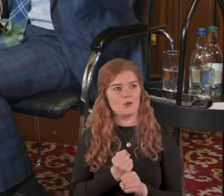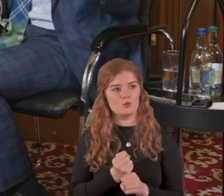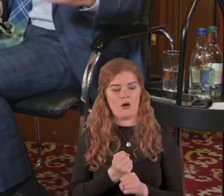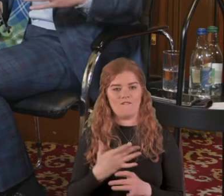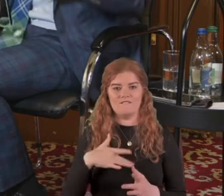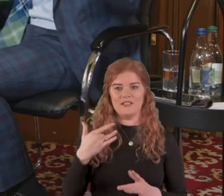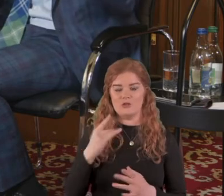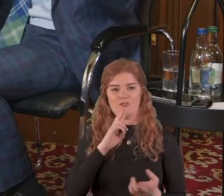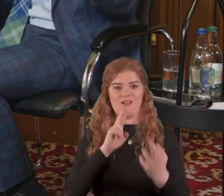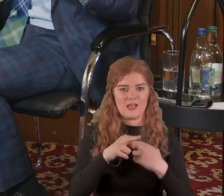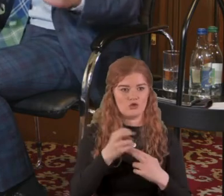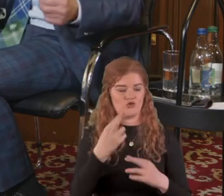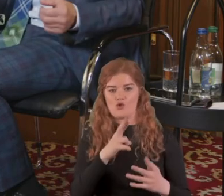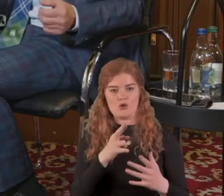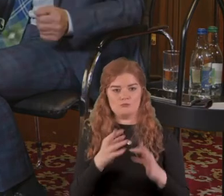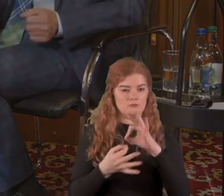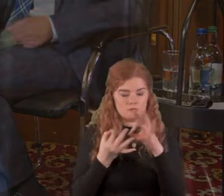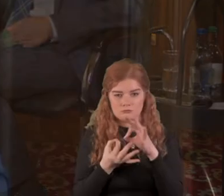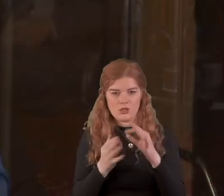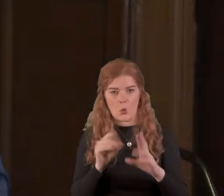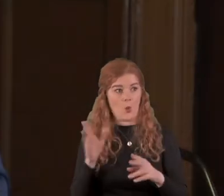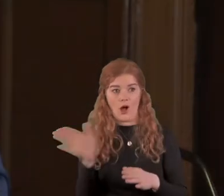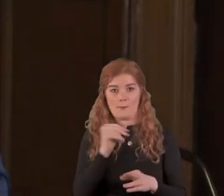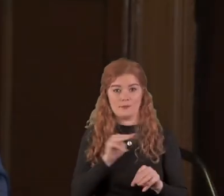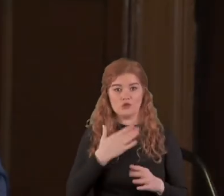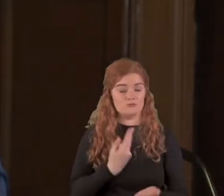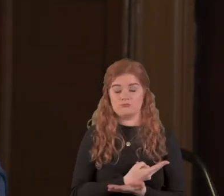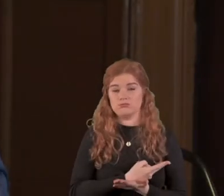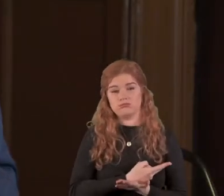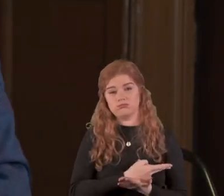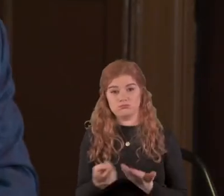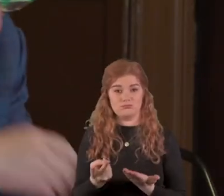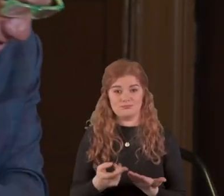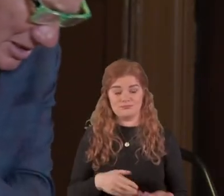in the back or anything like that, just exasperation.